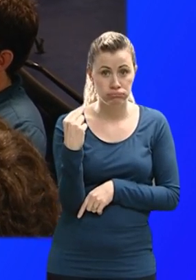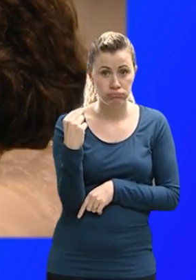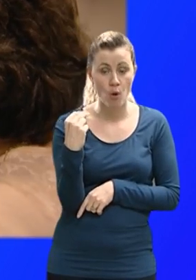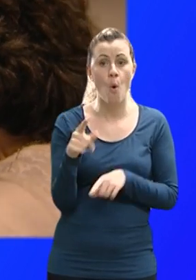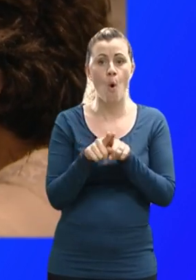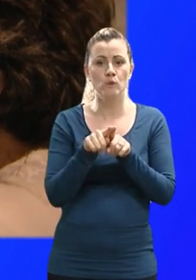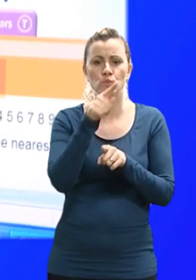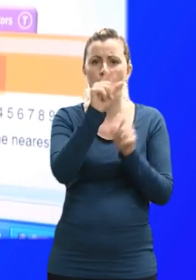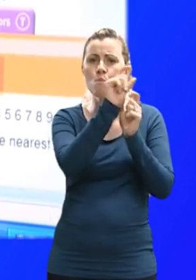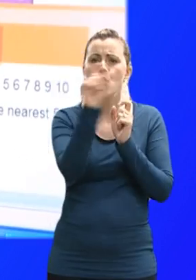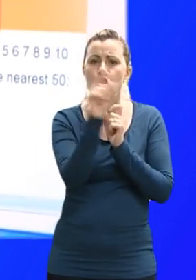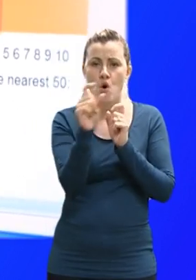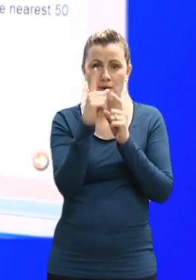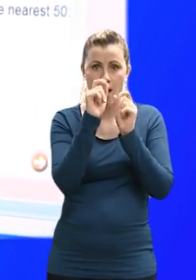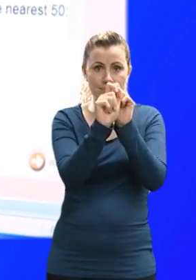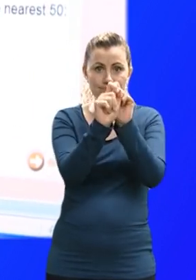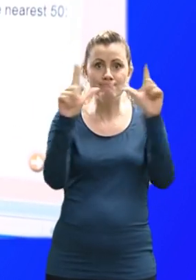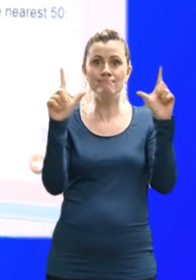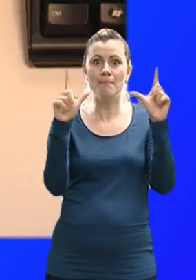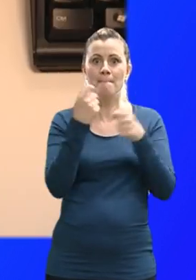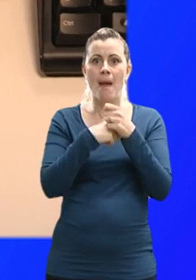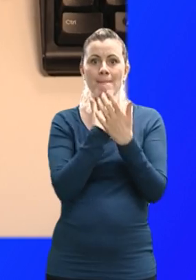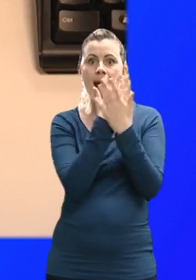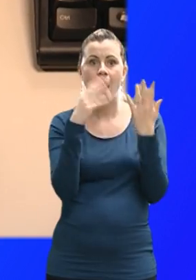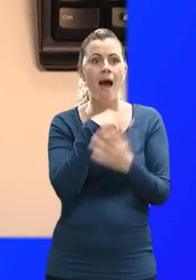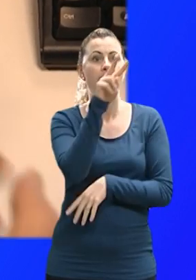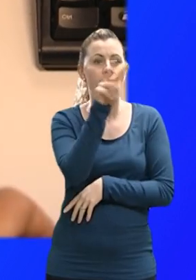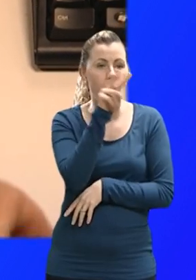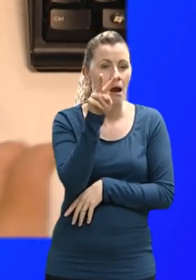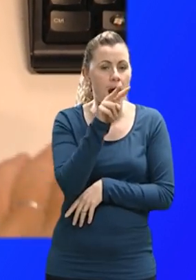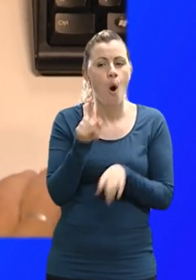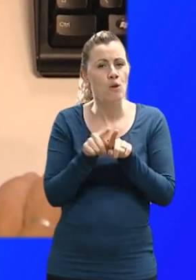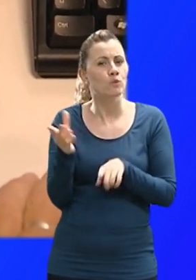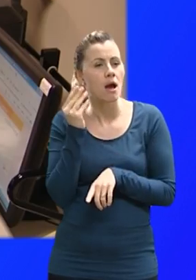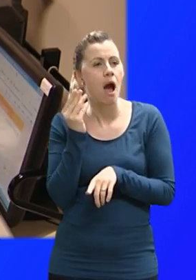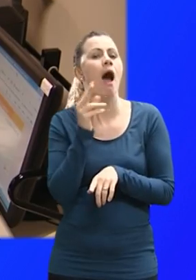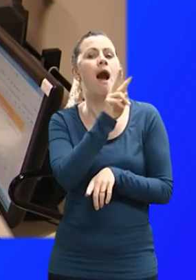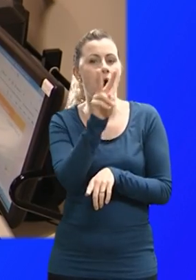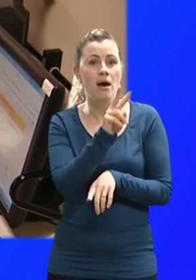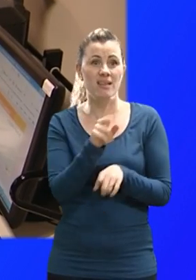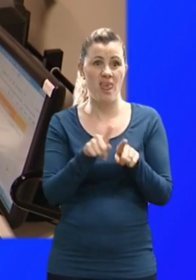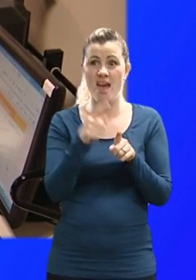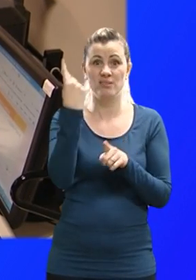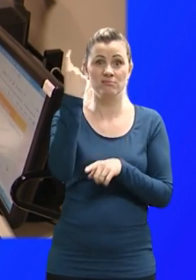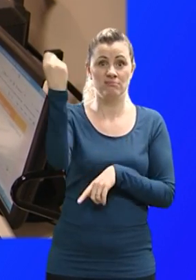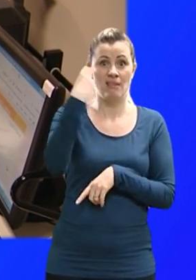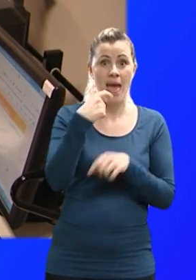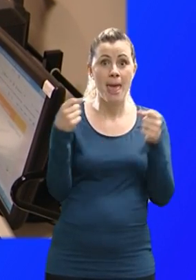that talks to me, and also can magnify whatever's coming over as